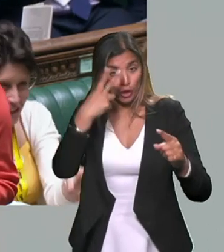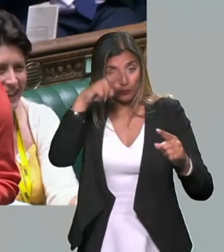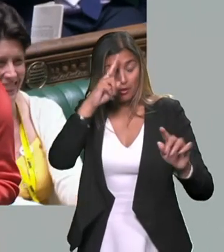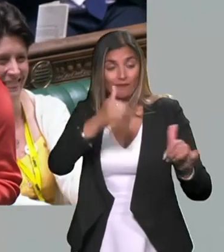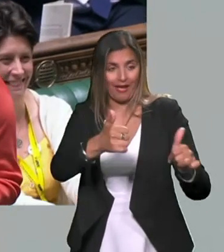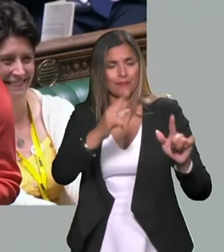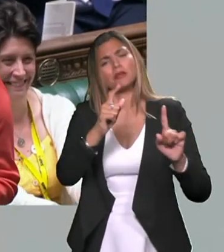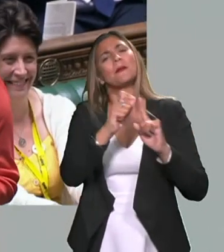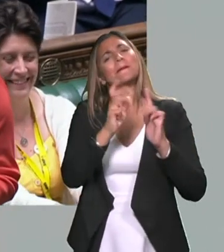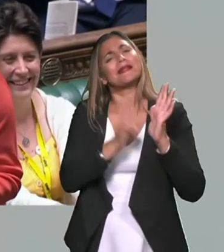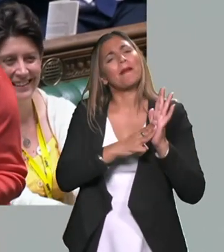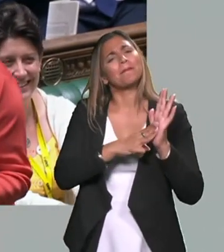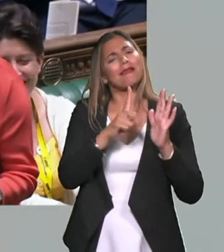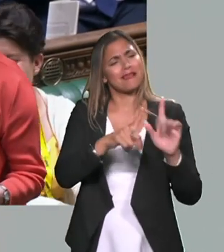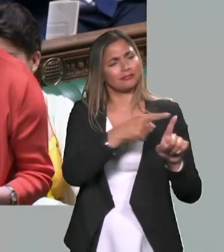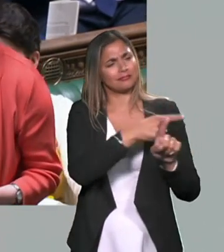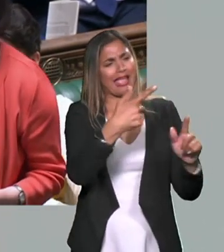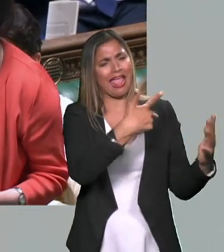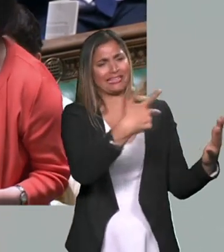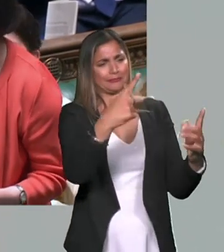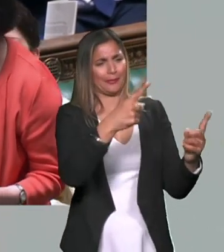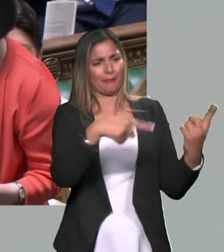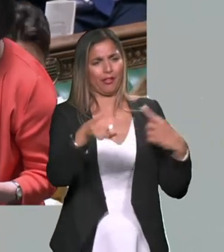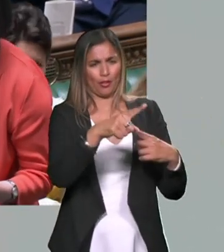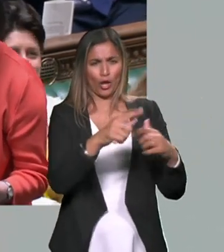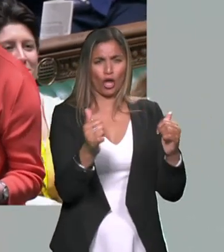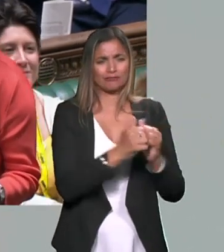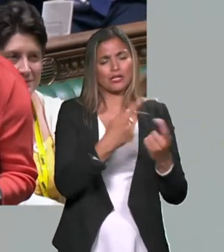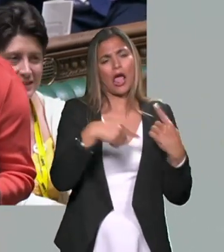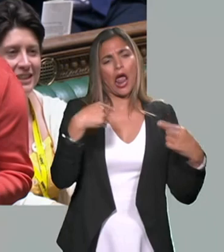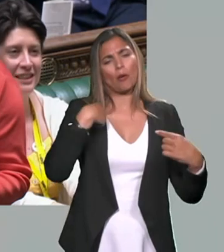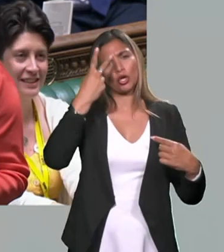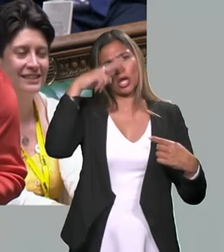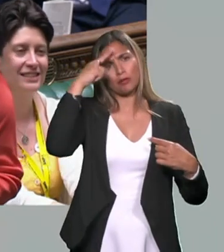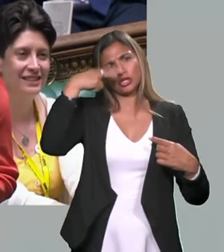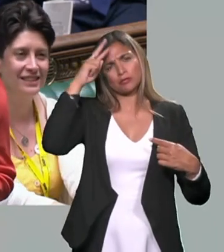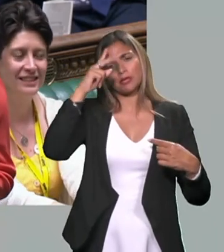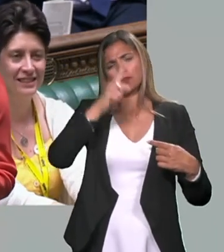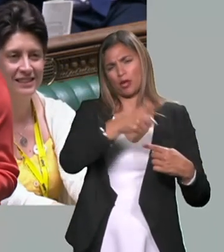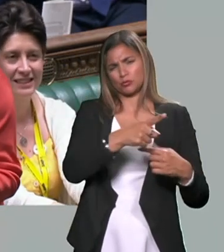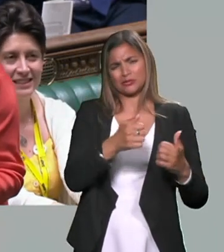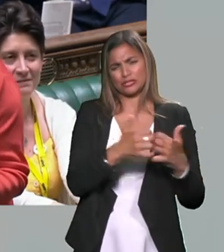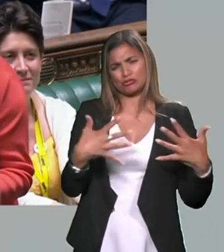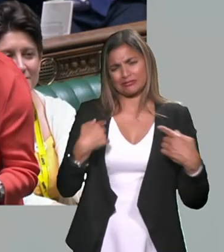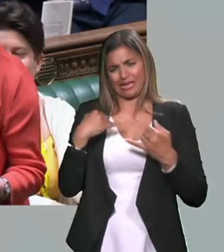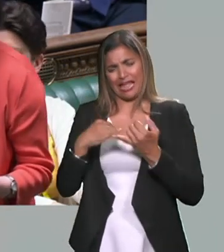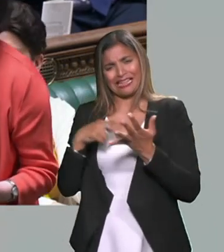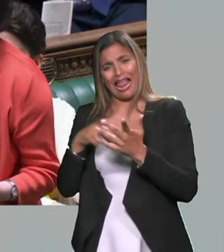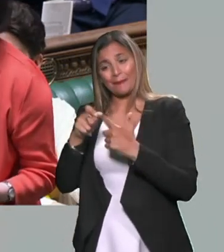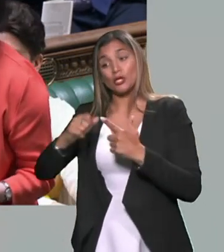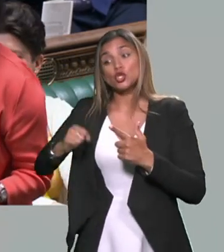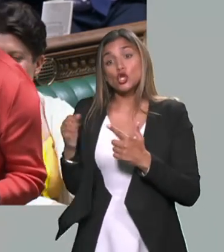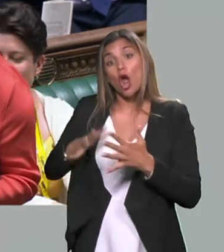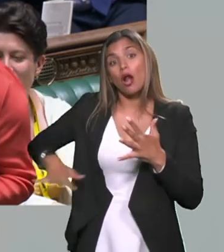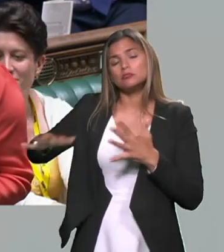MPs believe this principle applies everywhere except in Scotland, where the people delivered a clear mandate to